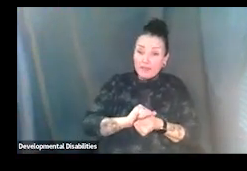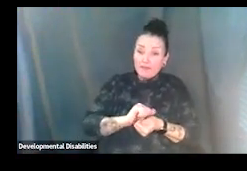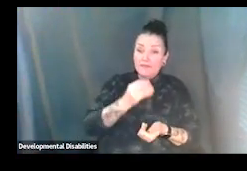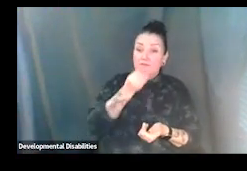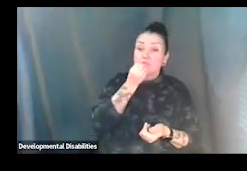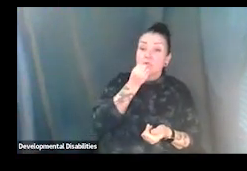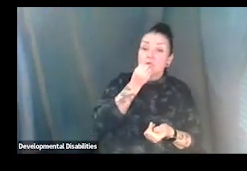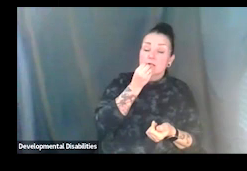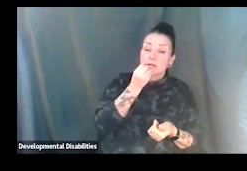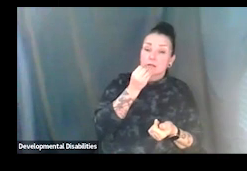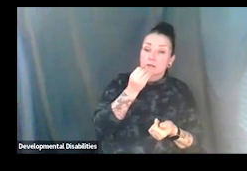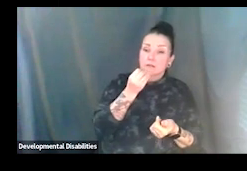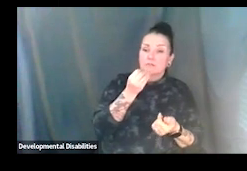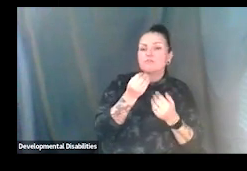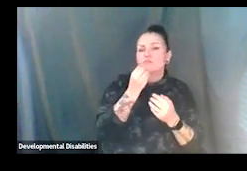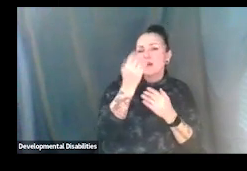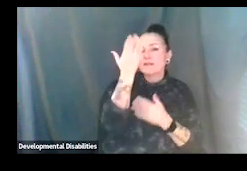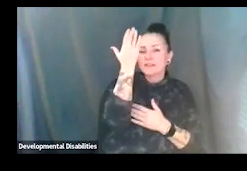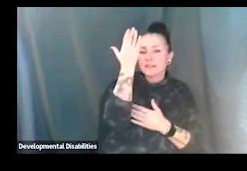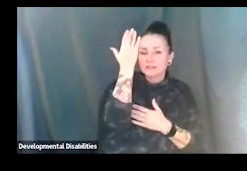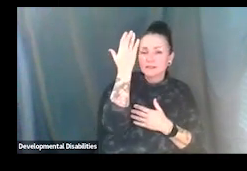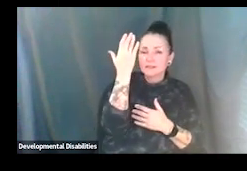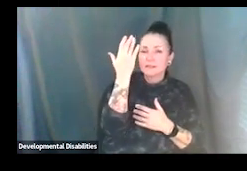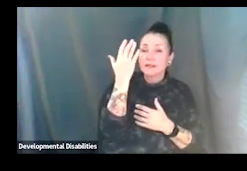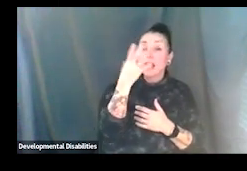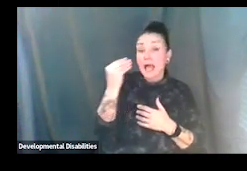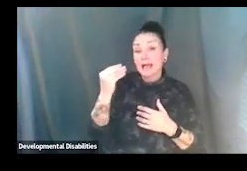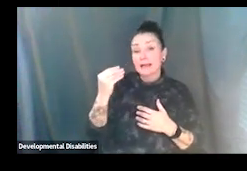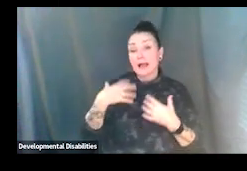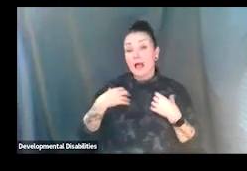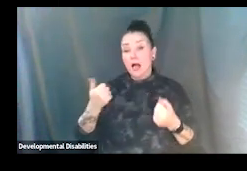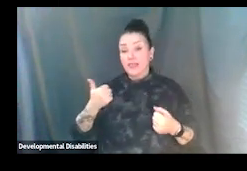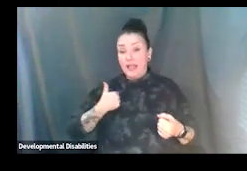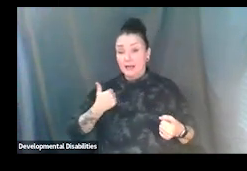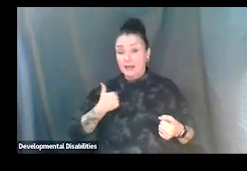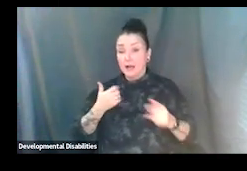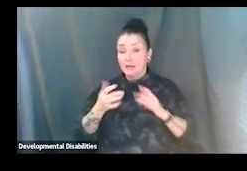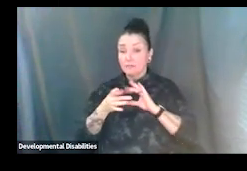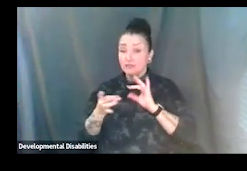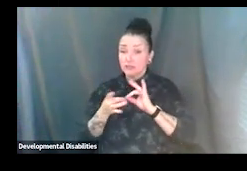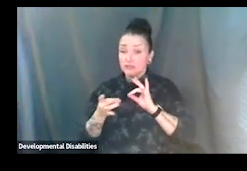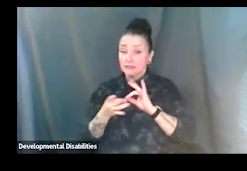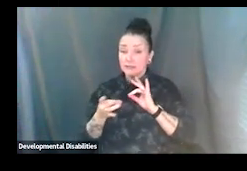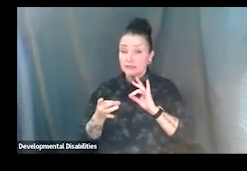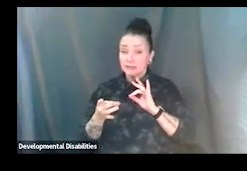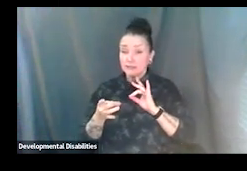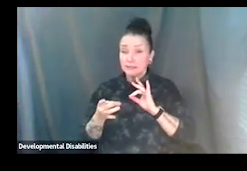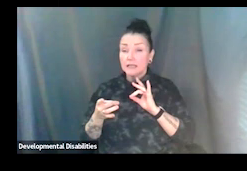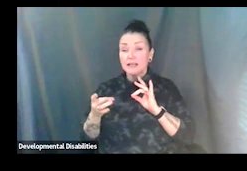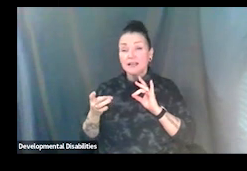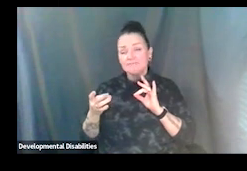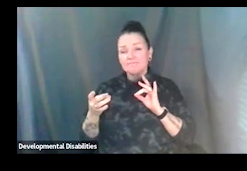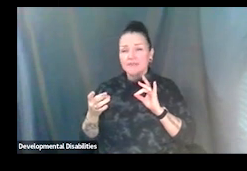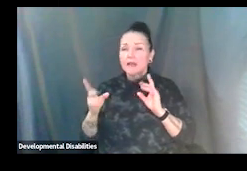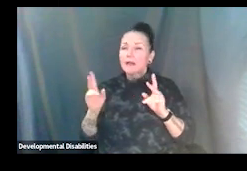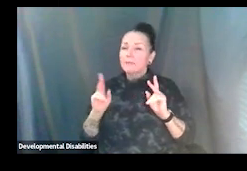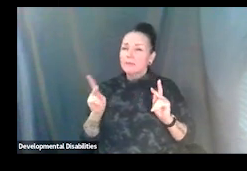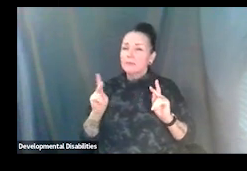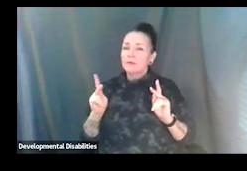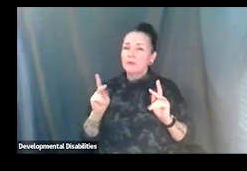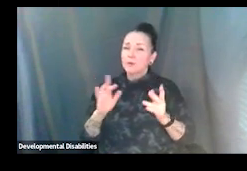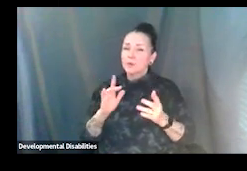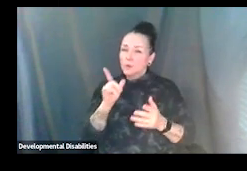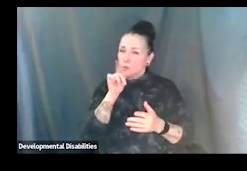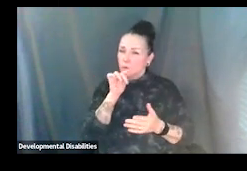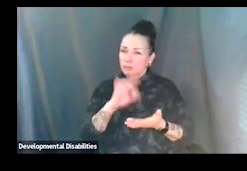It's a warning from Health Canada that its use is associated with thoughts of suicide. And there have been problems with people having elevated